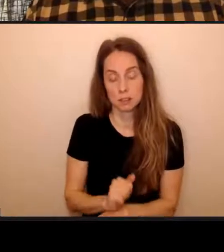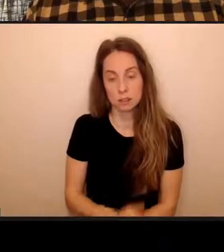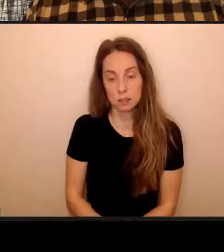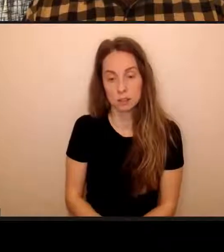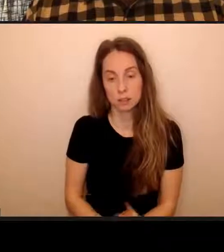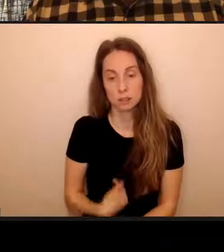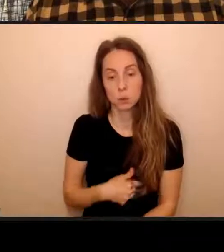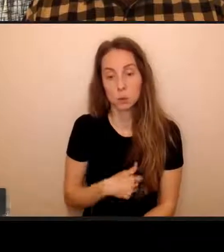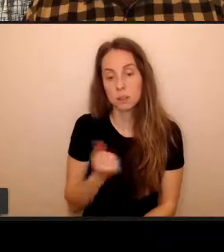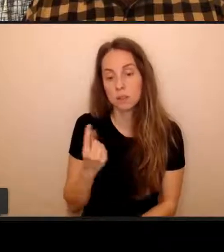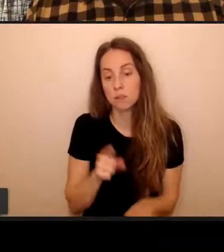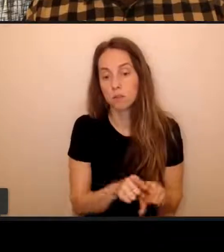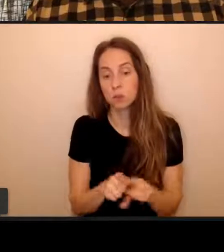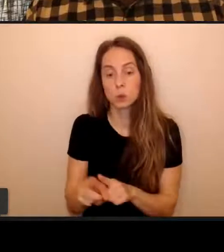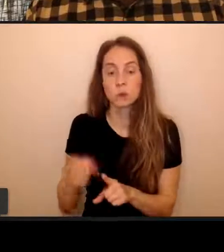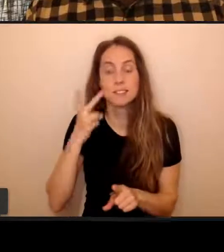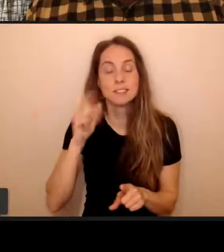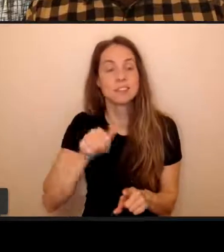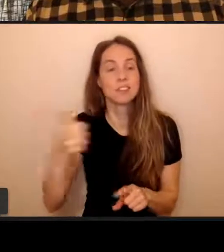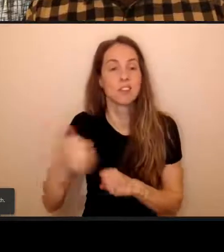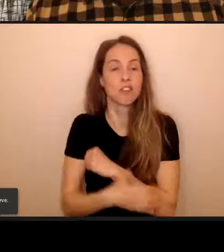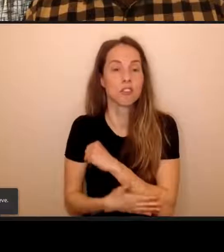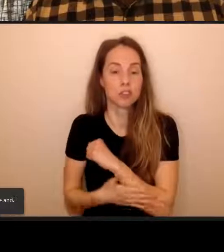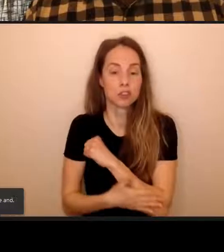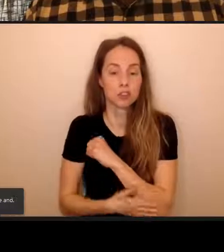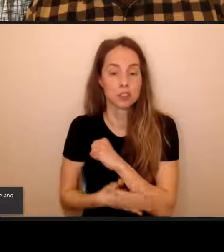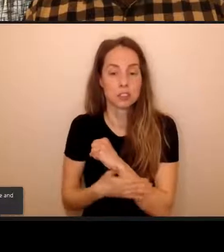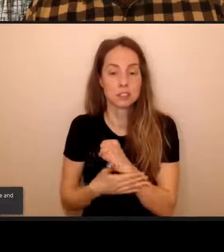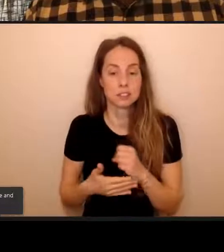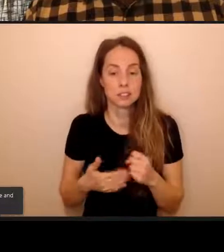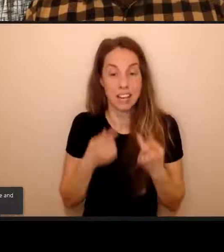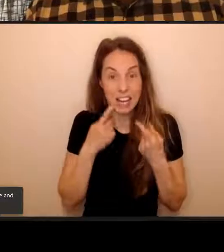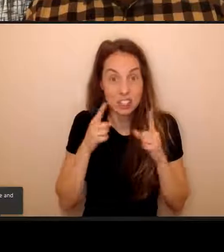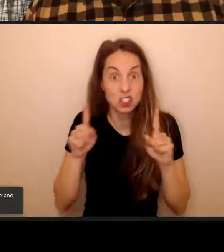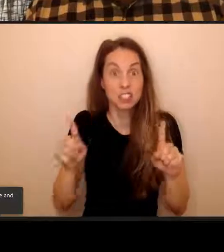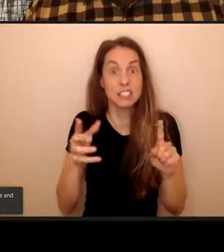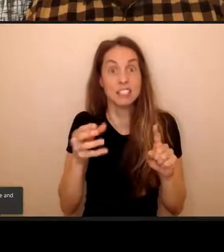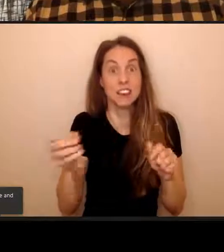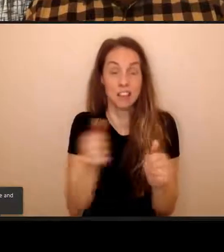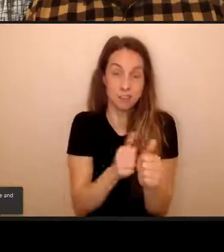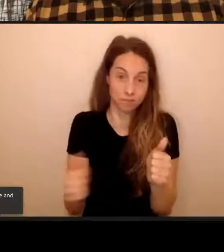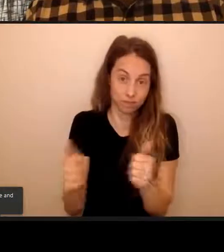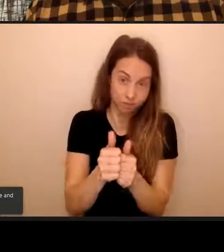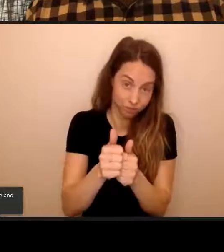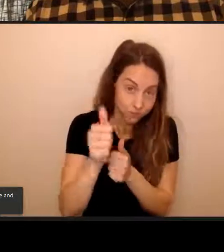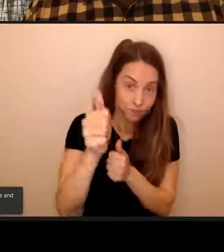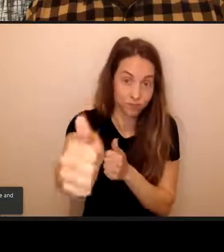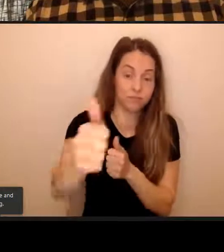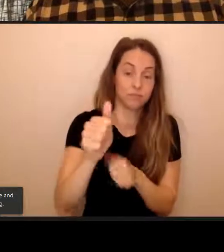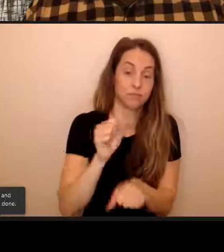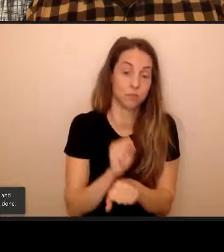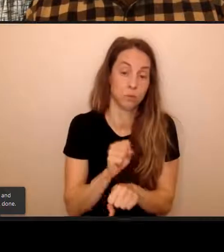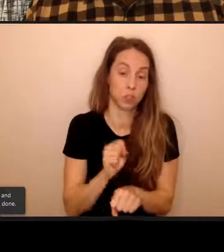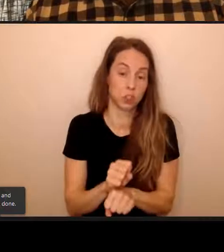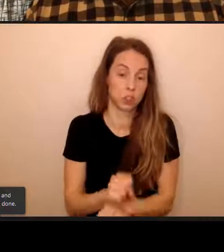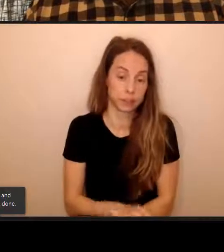seen other countries achieve and actually accelerate the work that's being